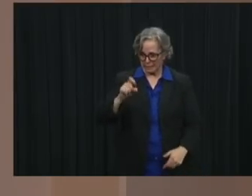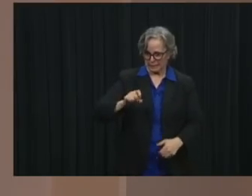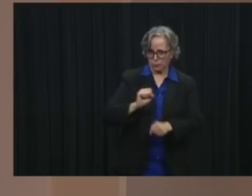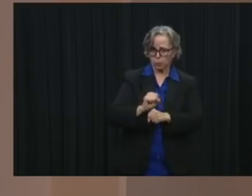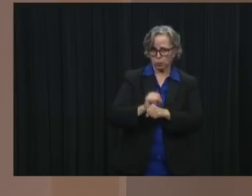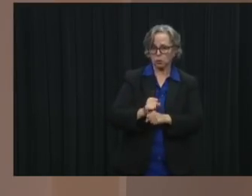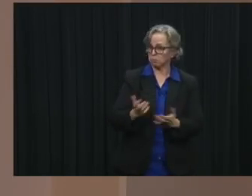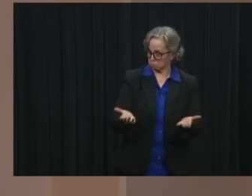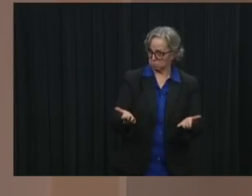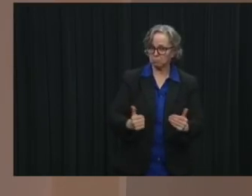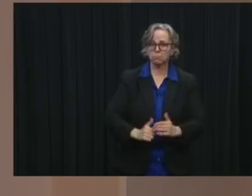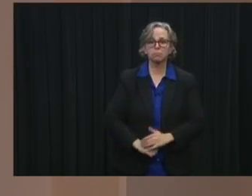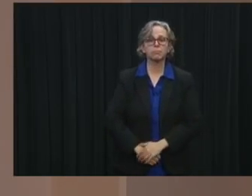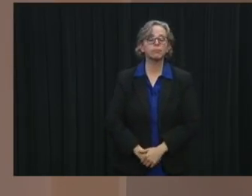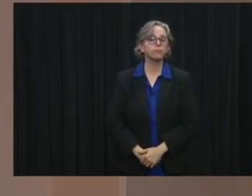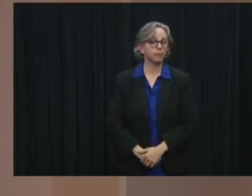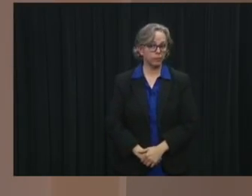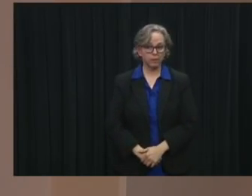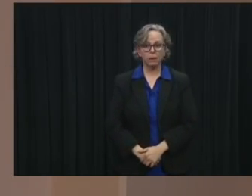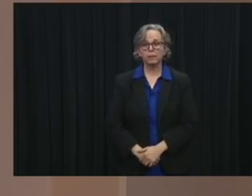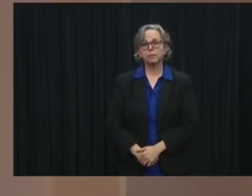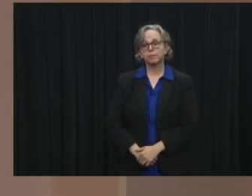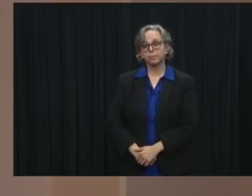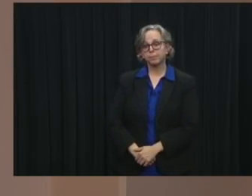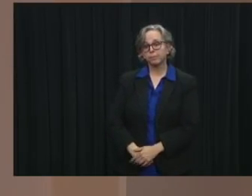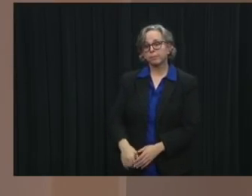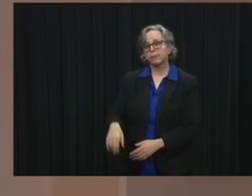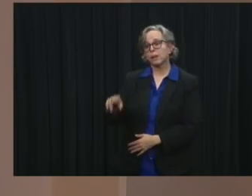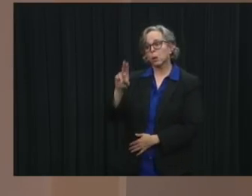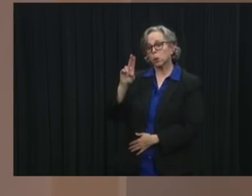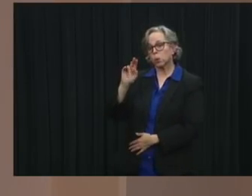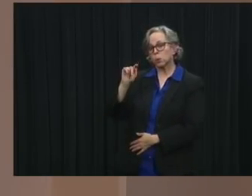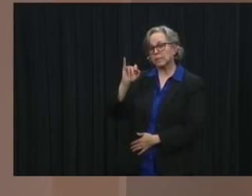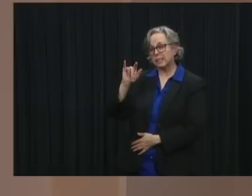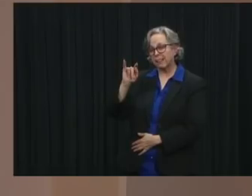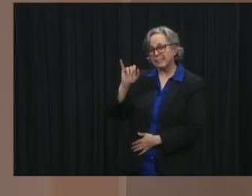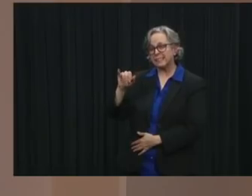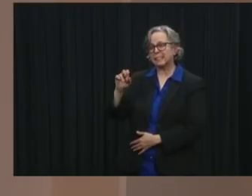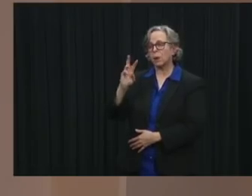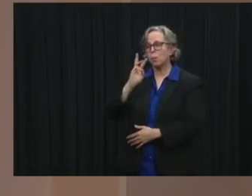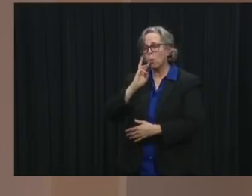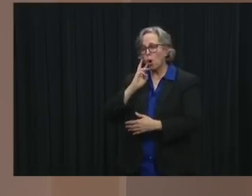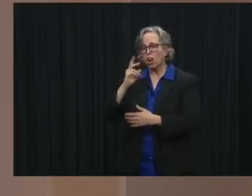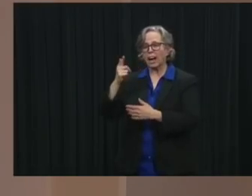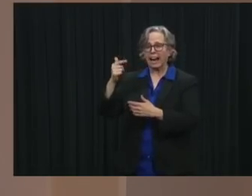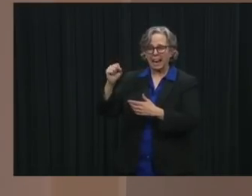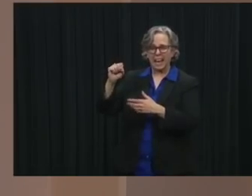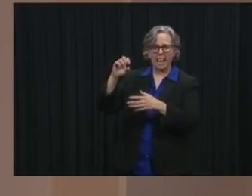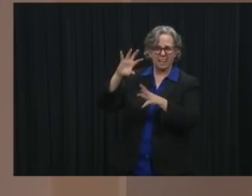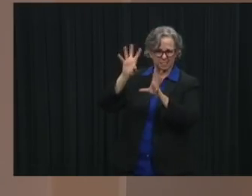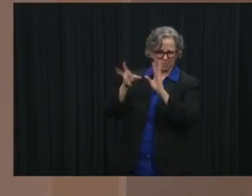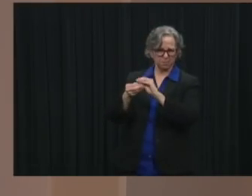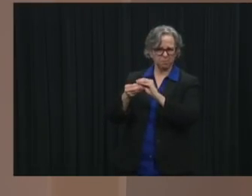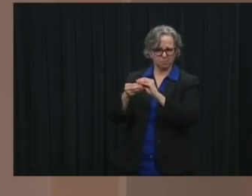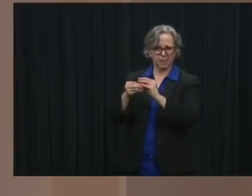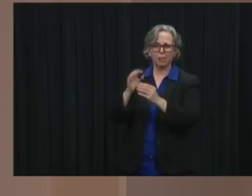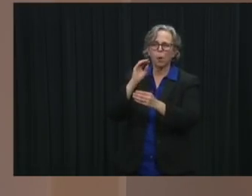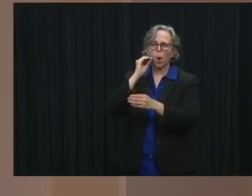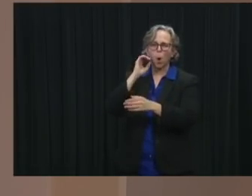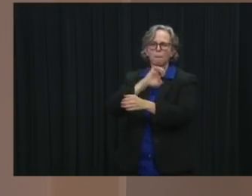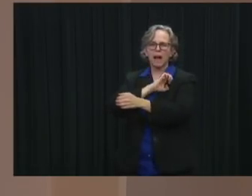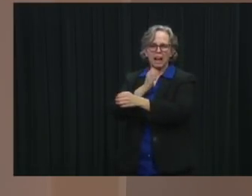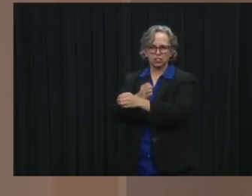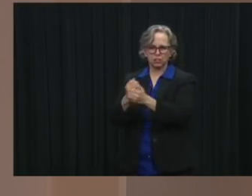typically the Home Energy Assistance Program that the federal government Home Energy Assistance Program runs from until the end